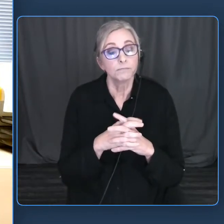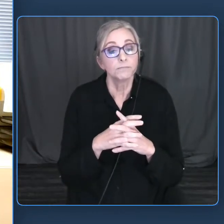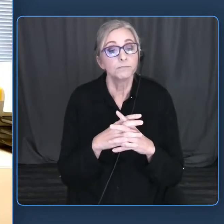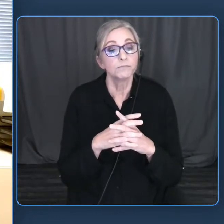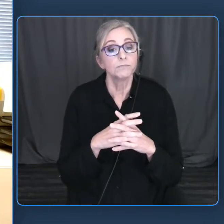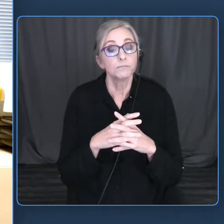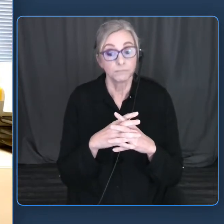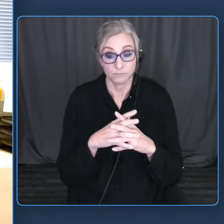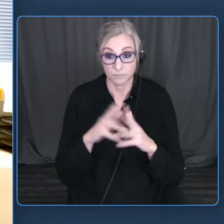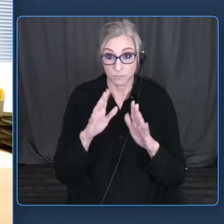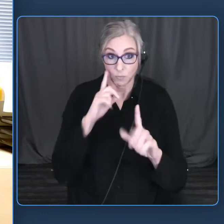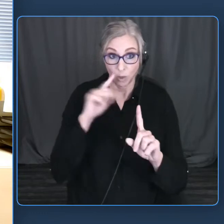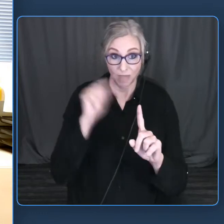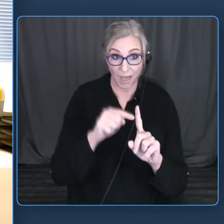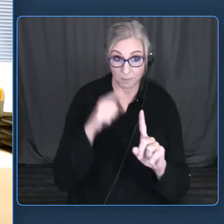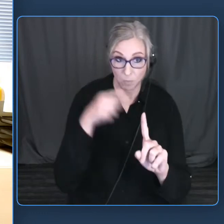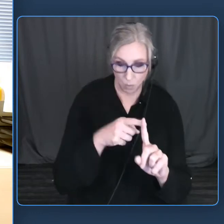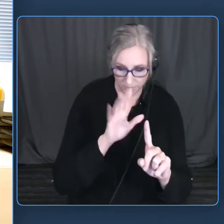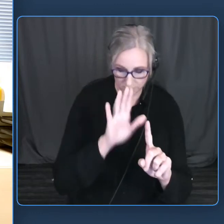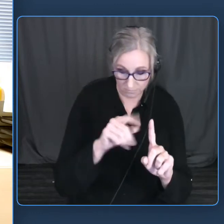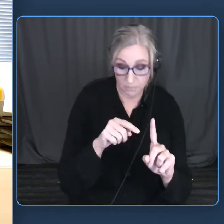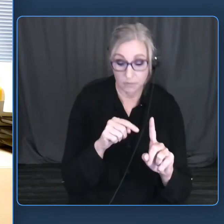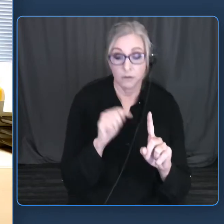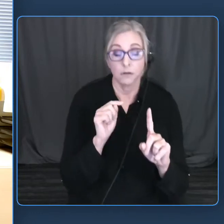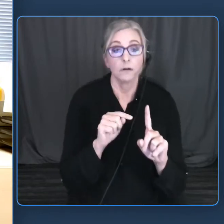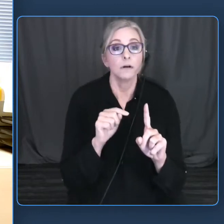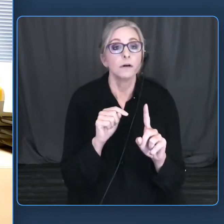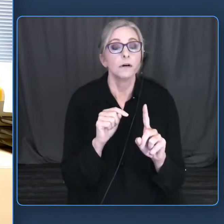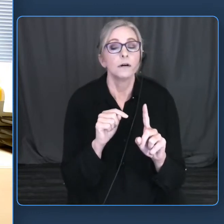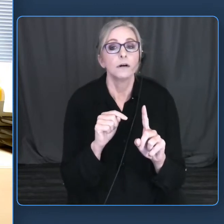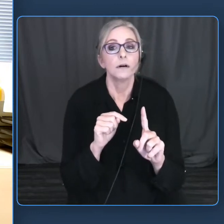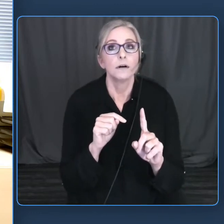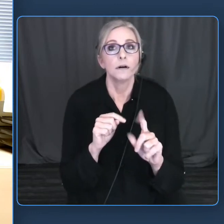With that being said,